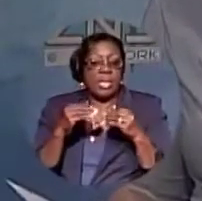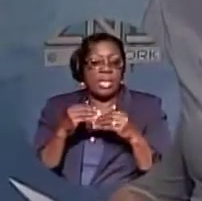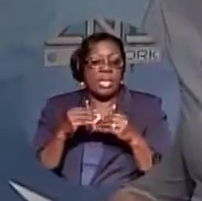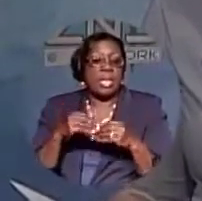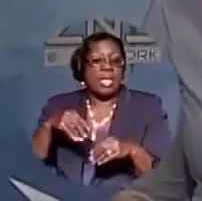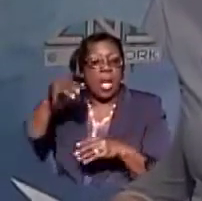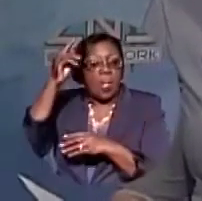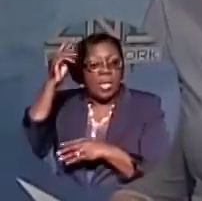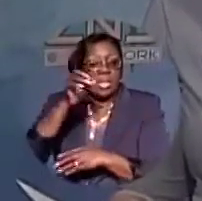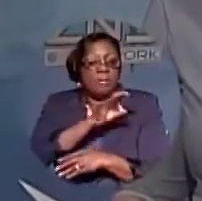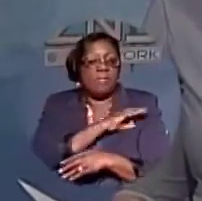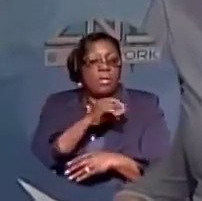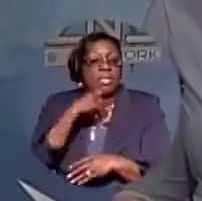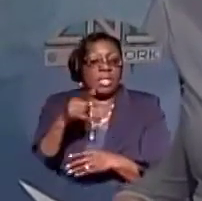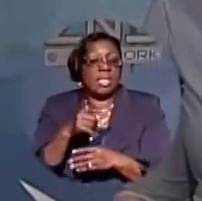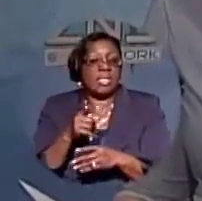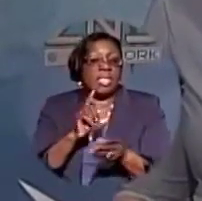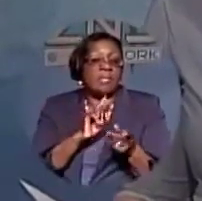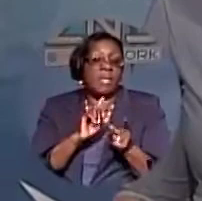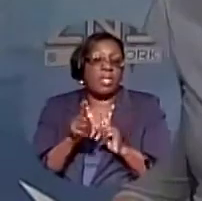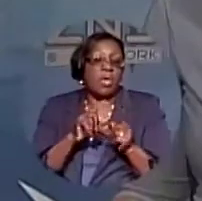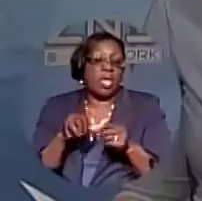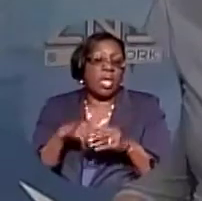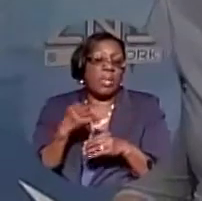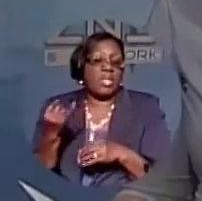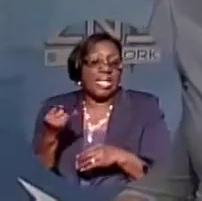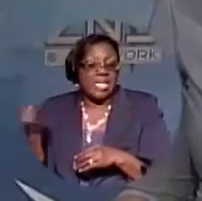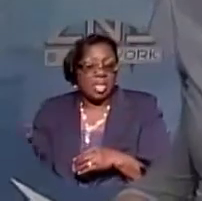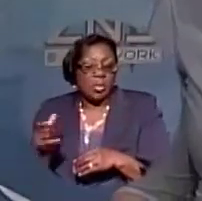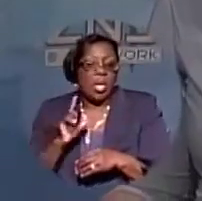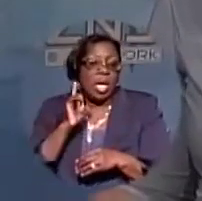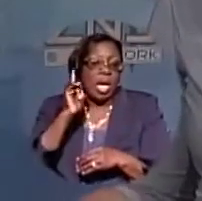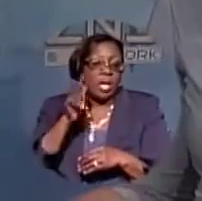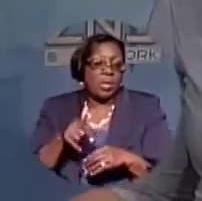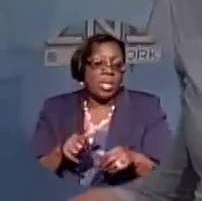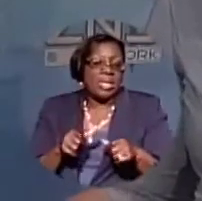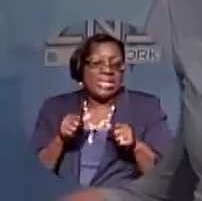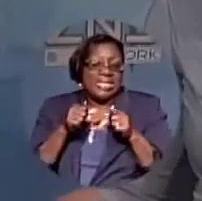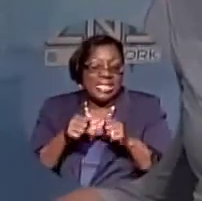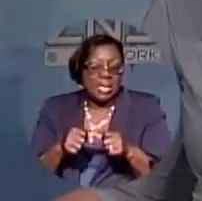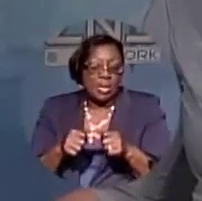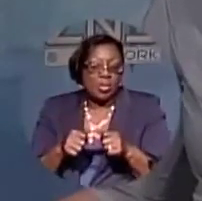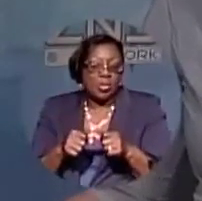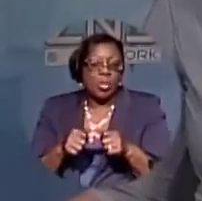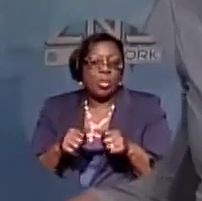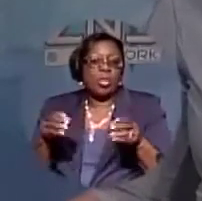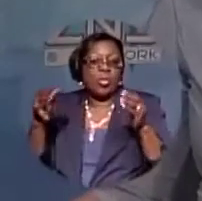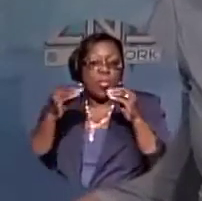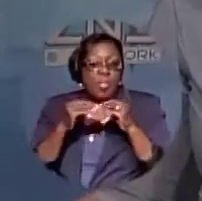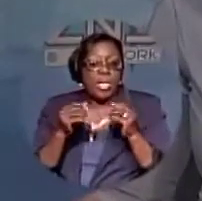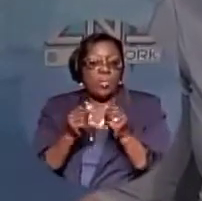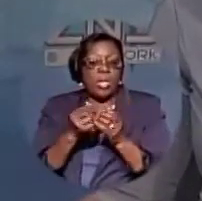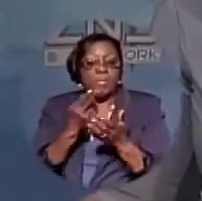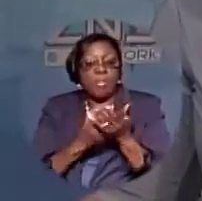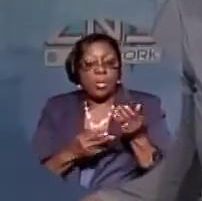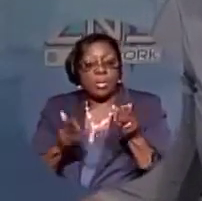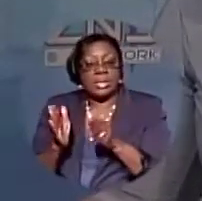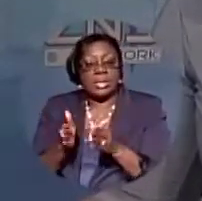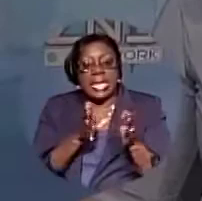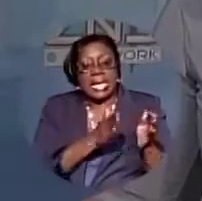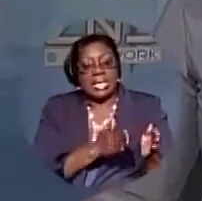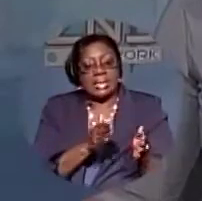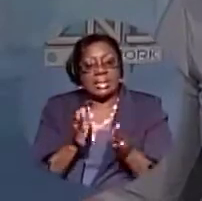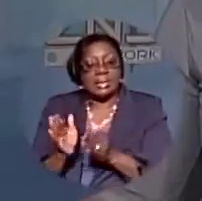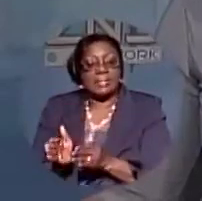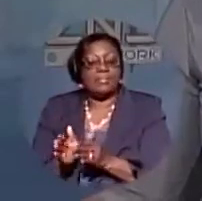Minister Folk says they've been addressing the issues and will continue to meet with both sides. Police have released the